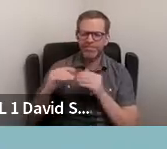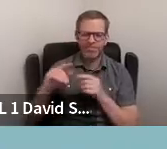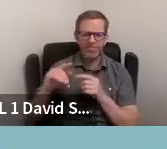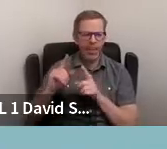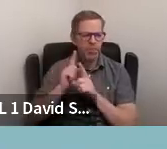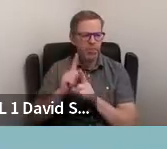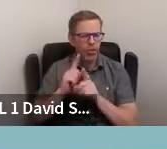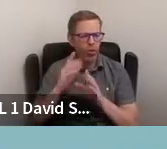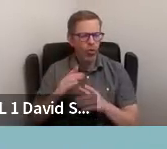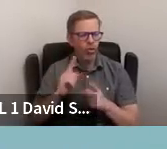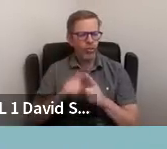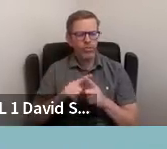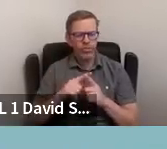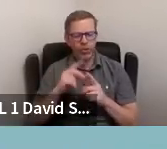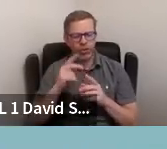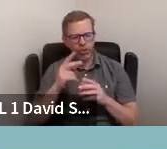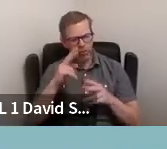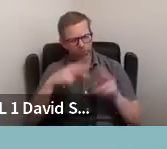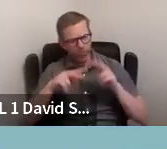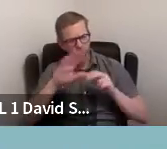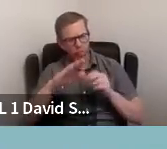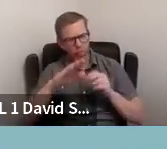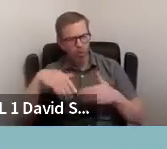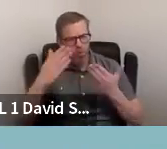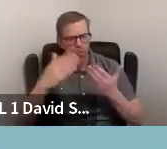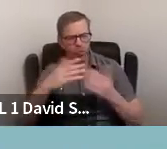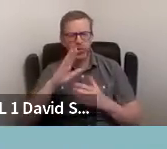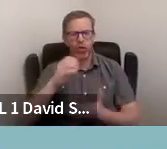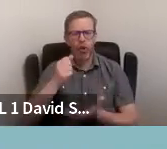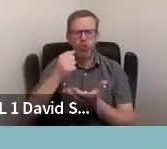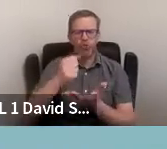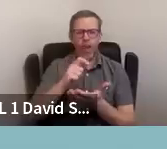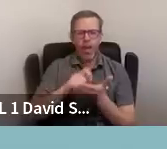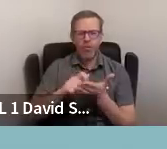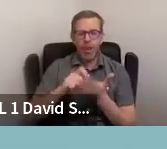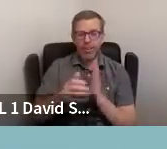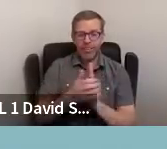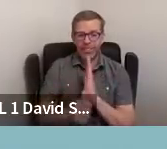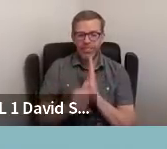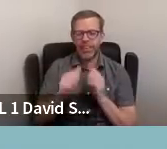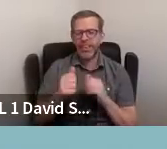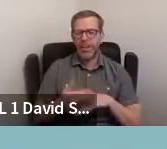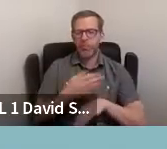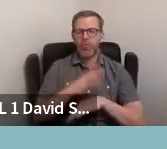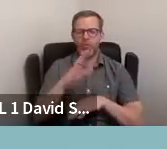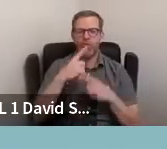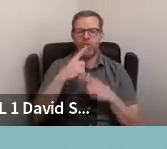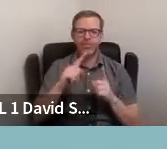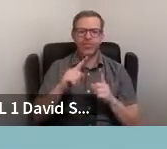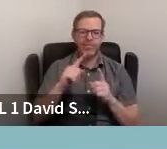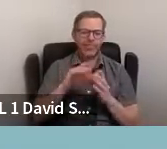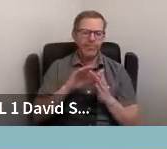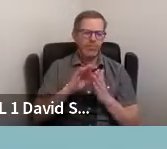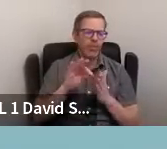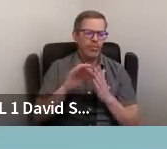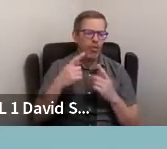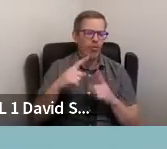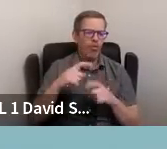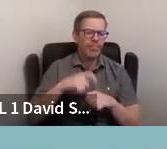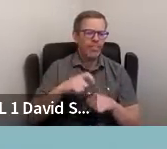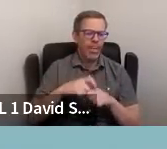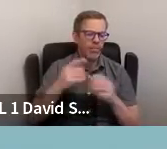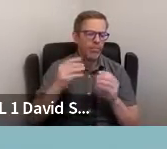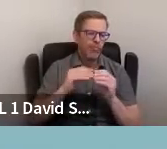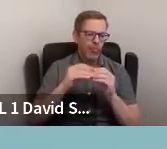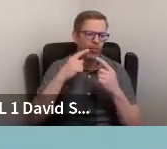grant writing skills. This could improve your success rates over time. For new administrators, they should reach out